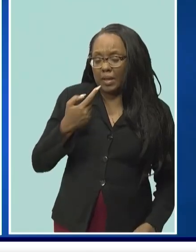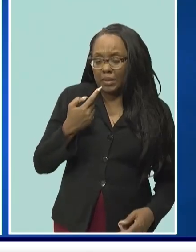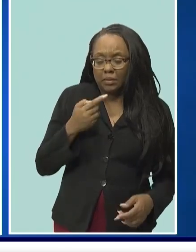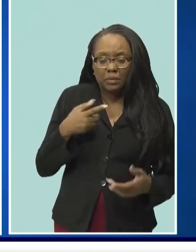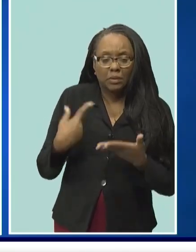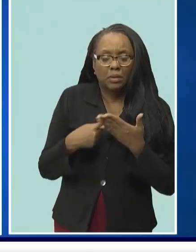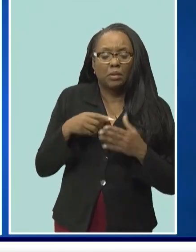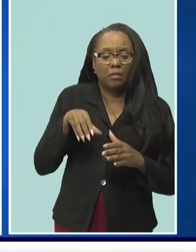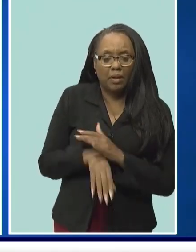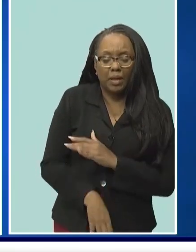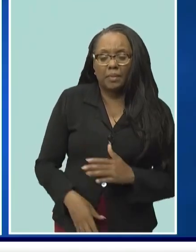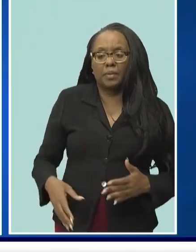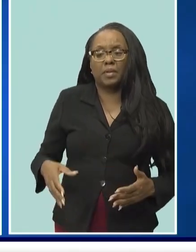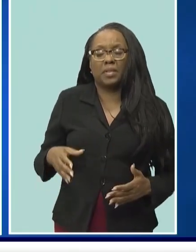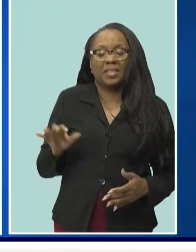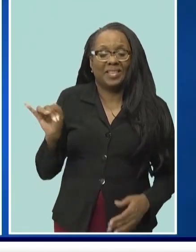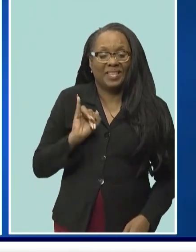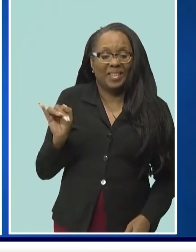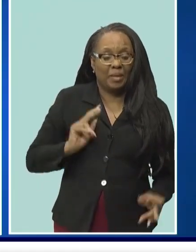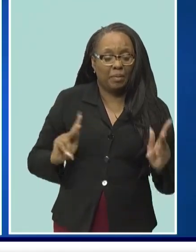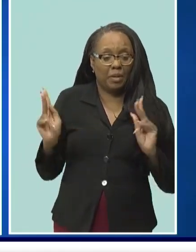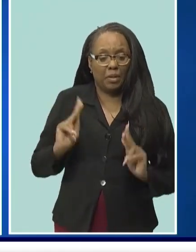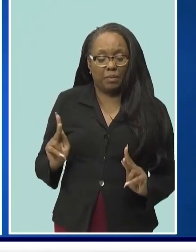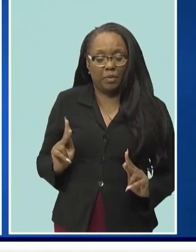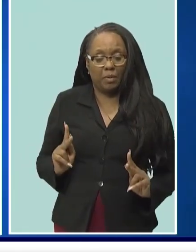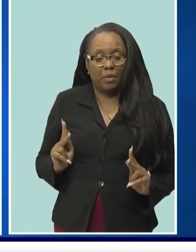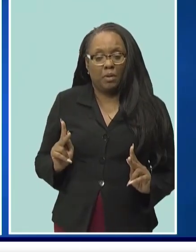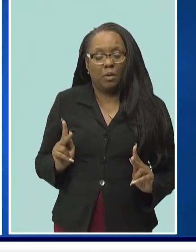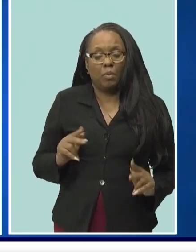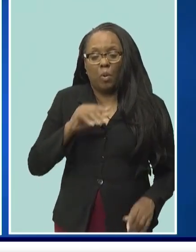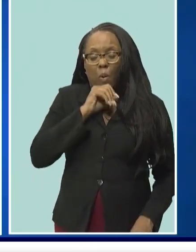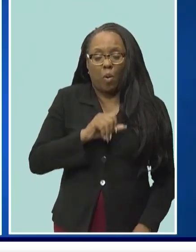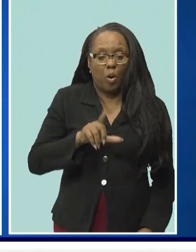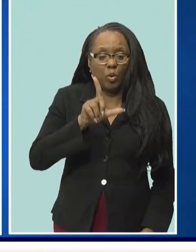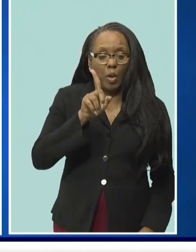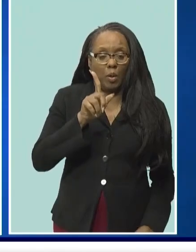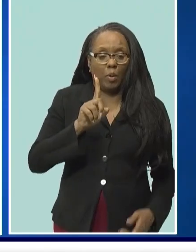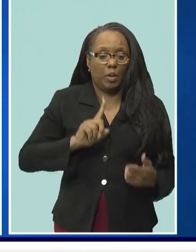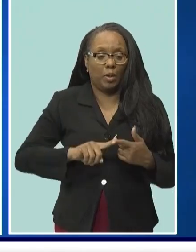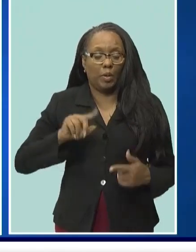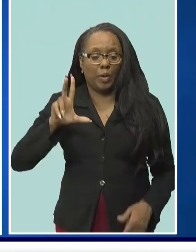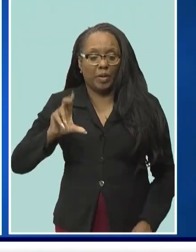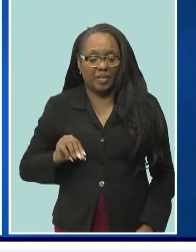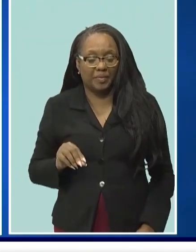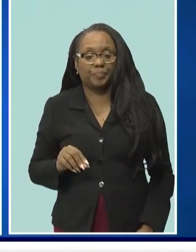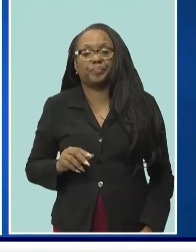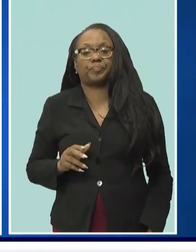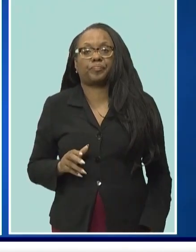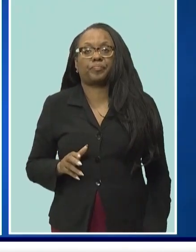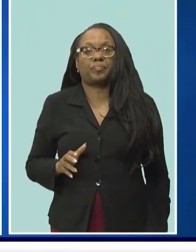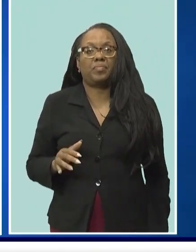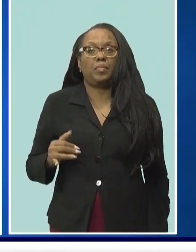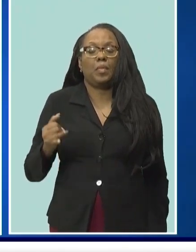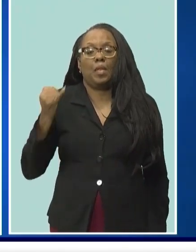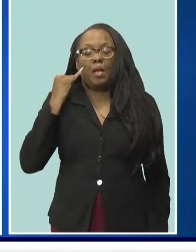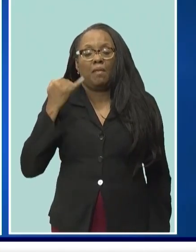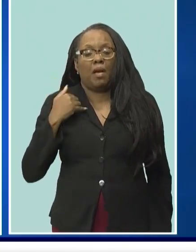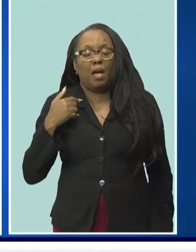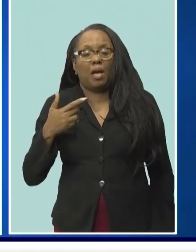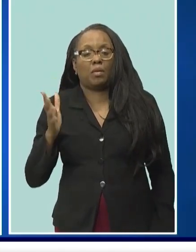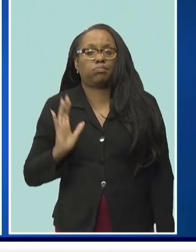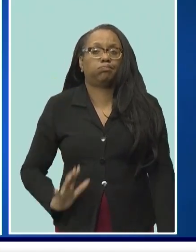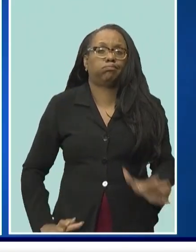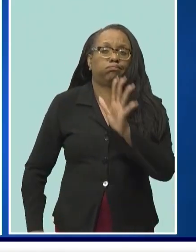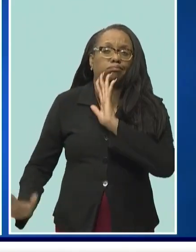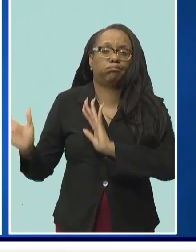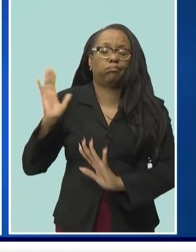of 21 to 30. And if I go back to the last decade,